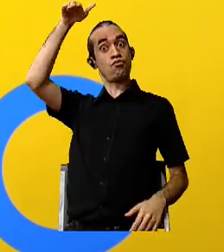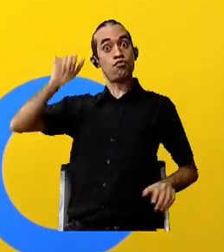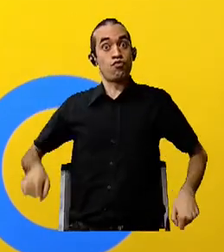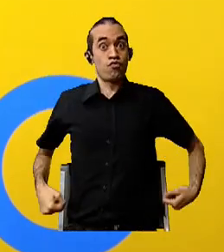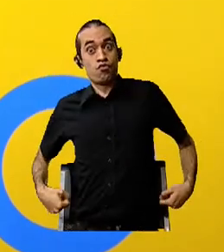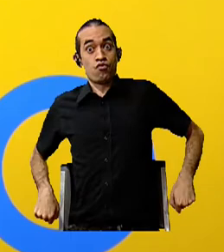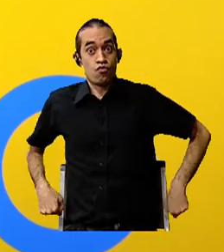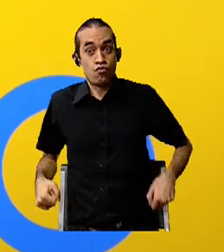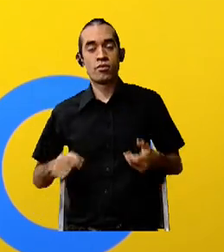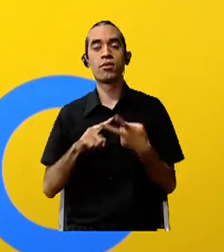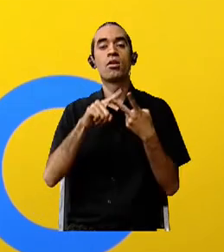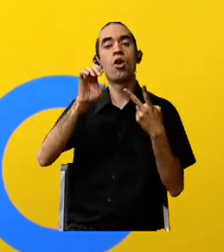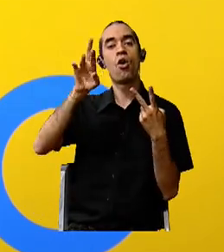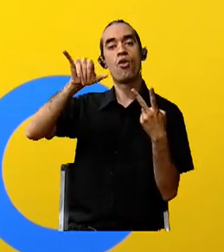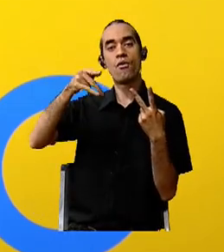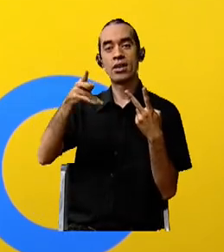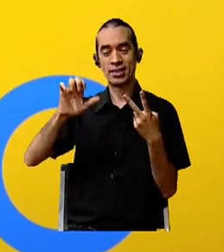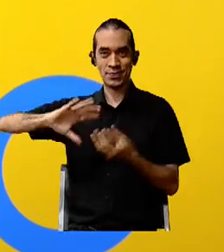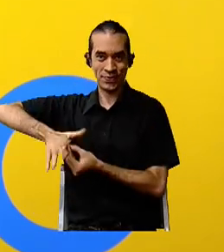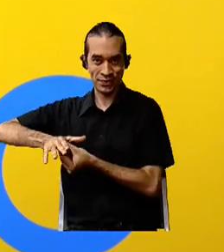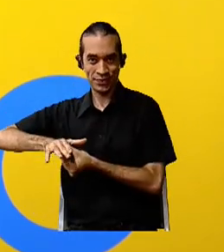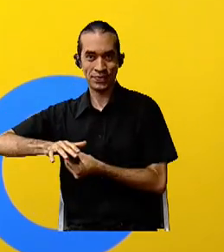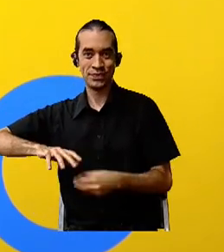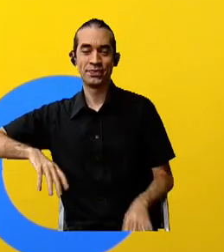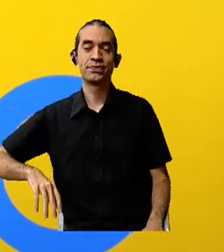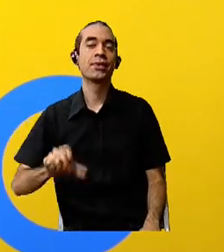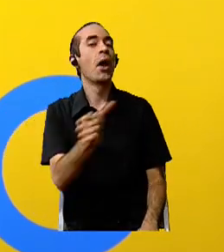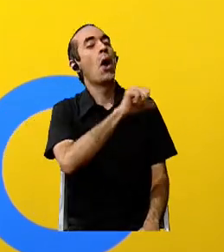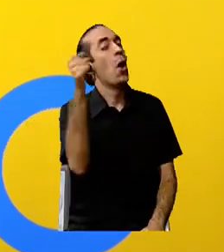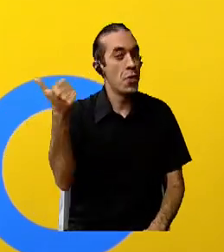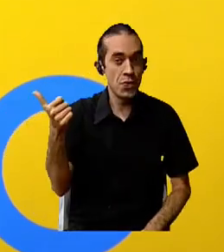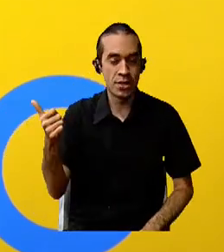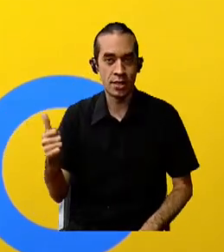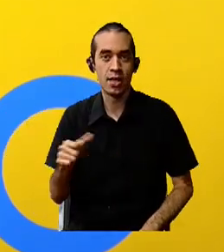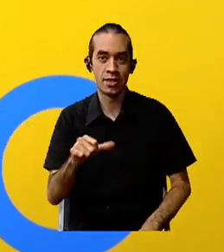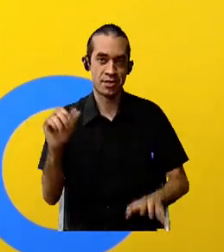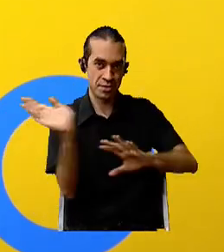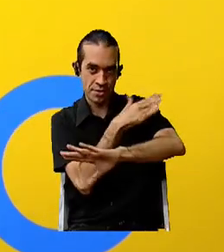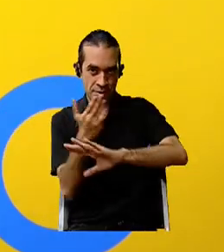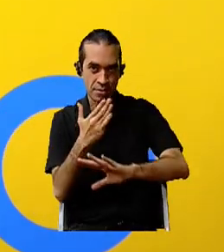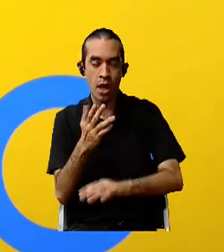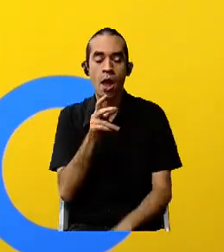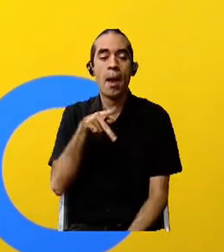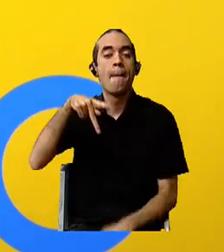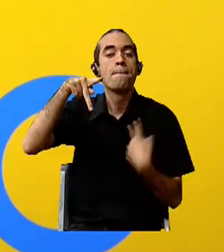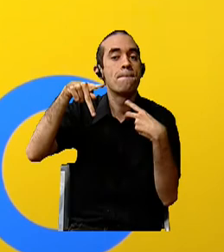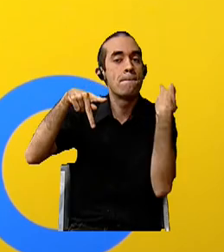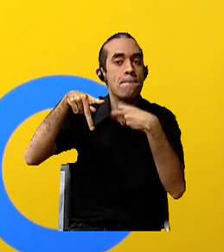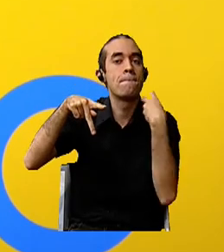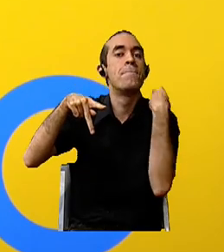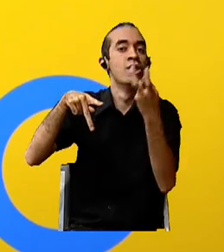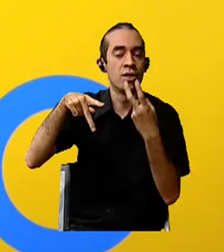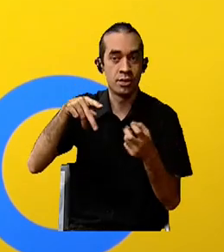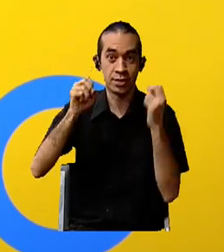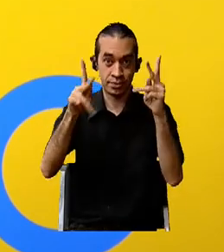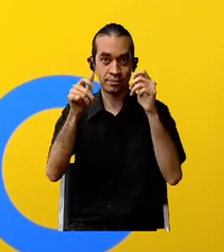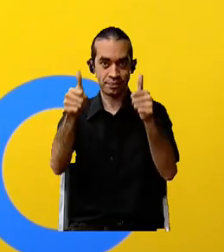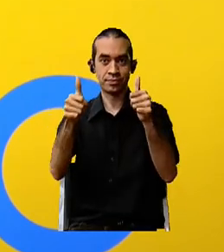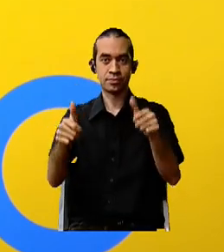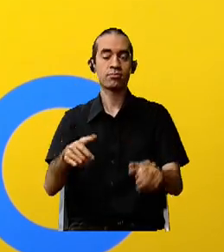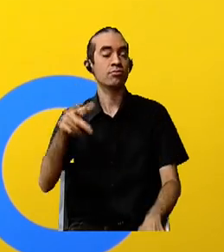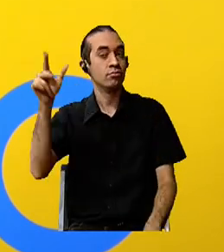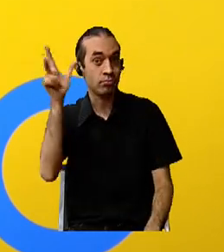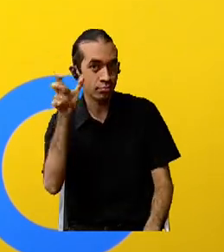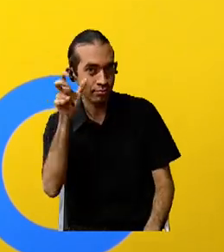Okay, now let's watch another song for the P sound. Chuli,